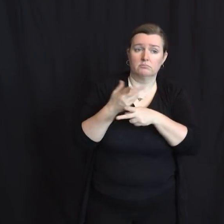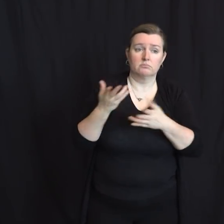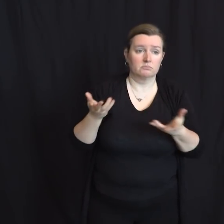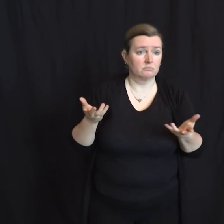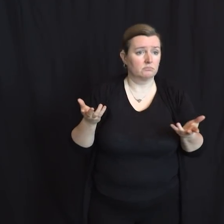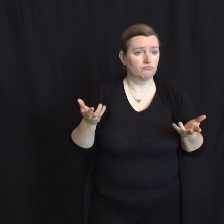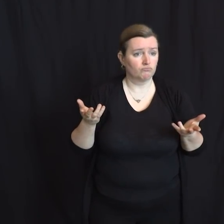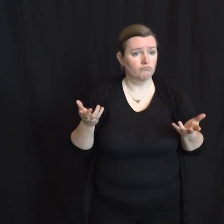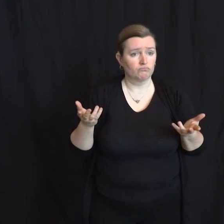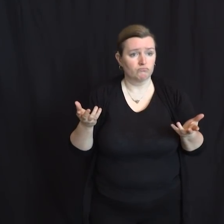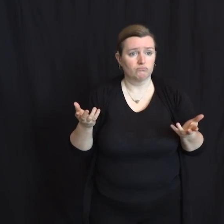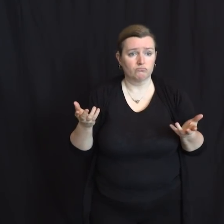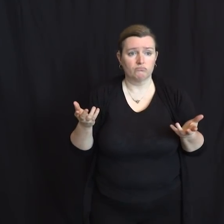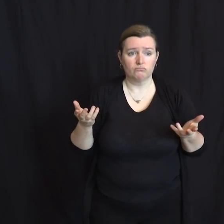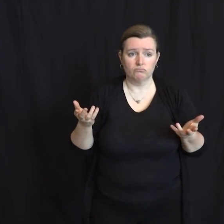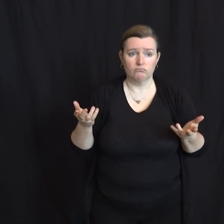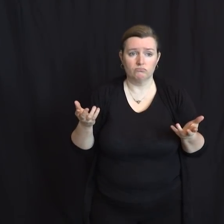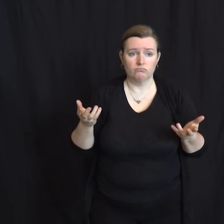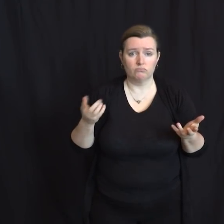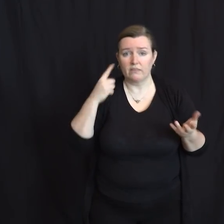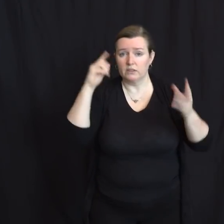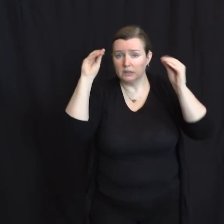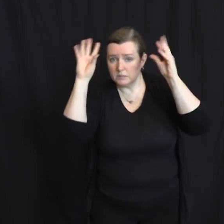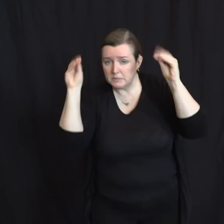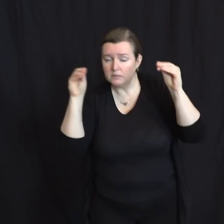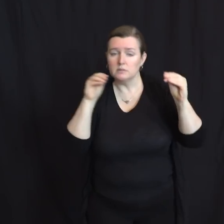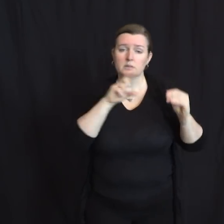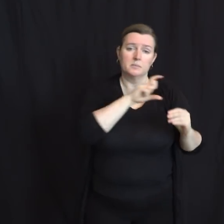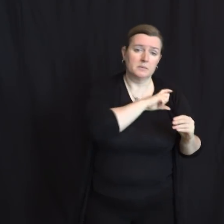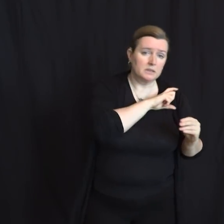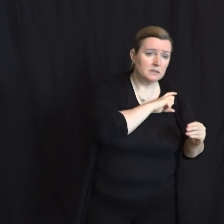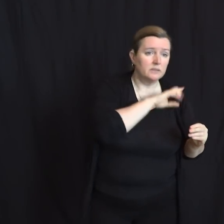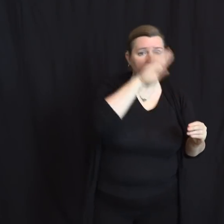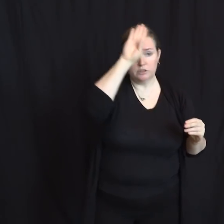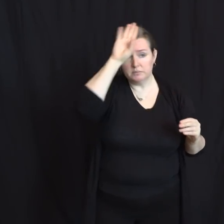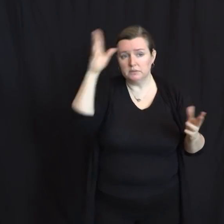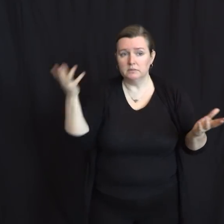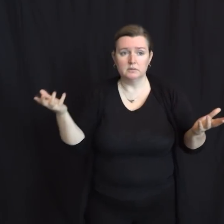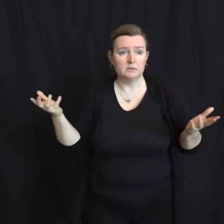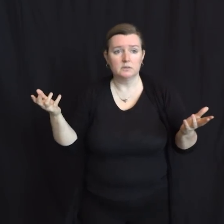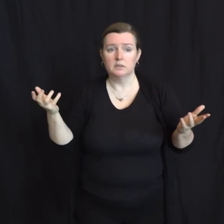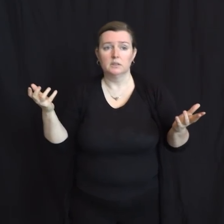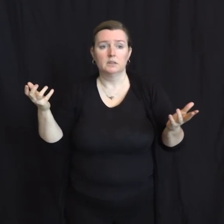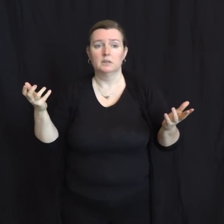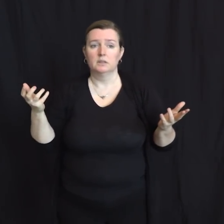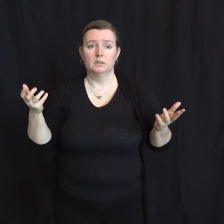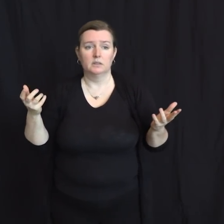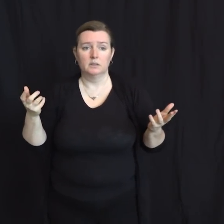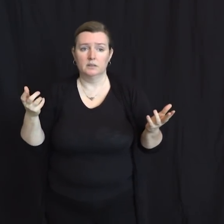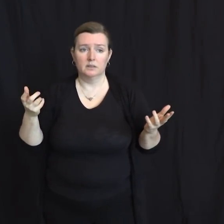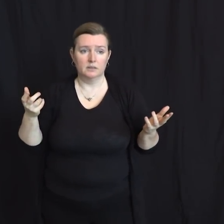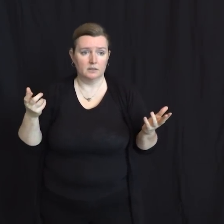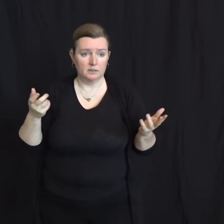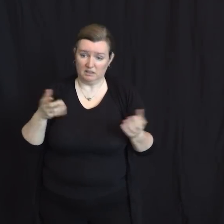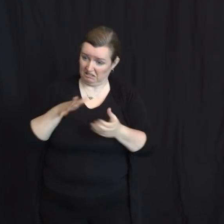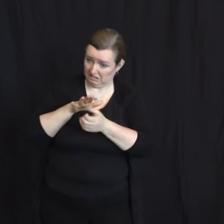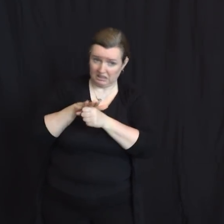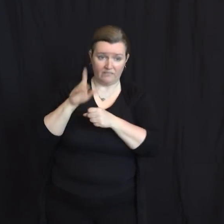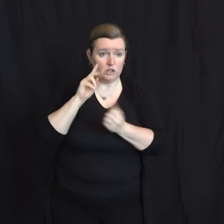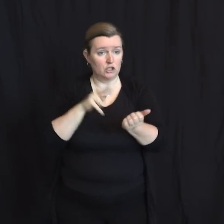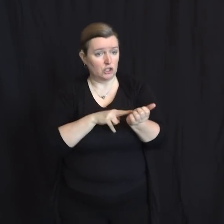Pat, and first responders, you got to then go, there's always going to be another ring you got to get to.